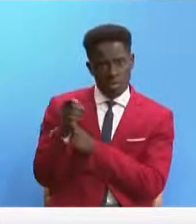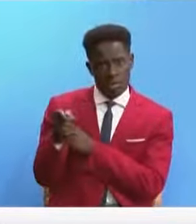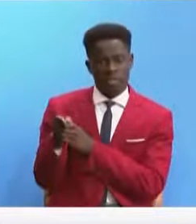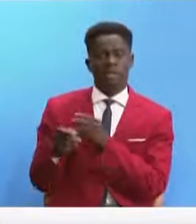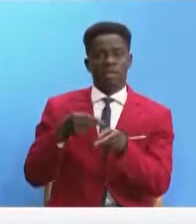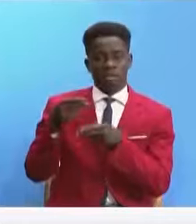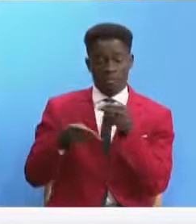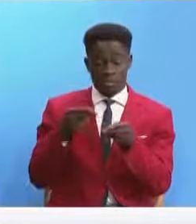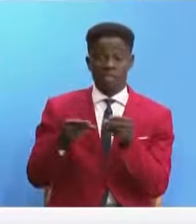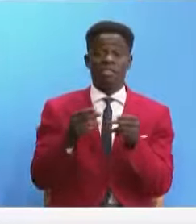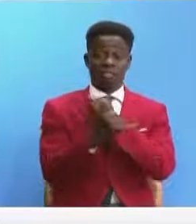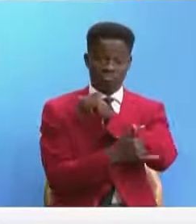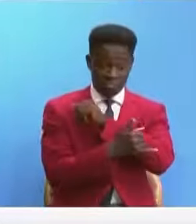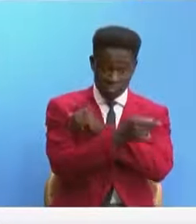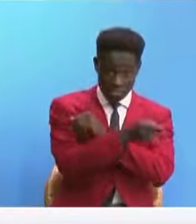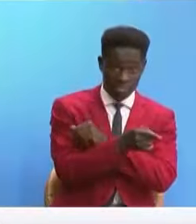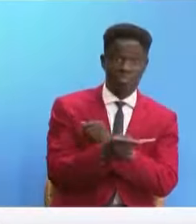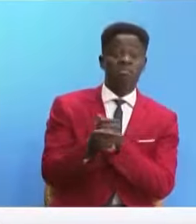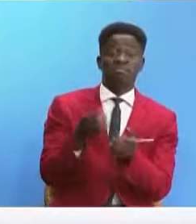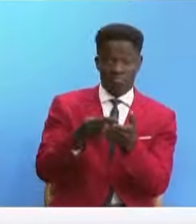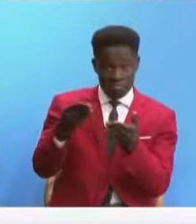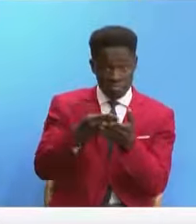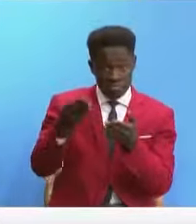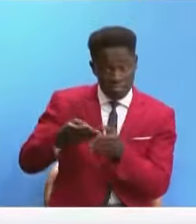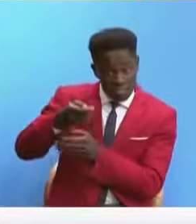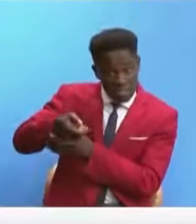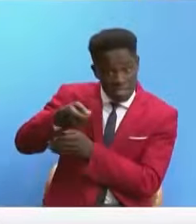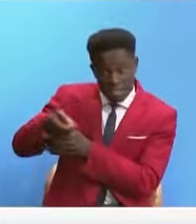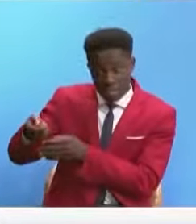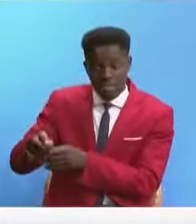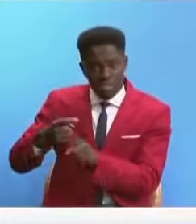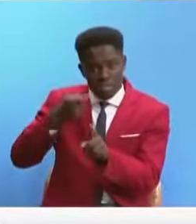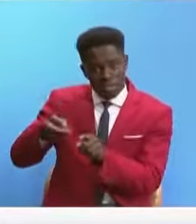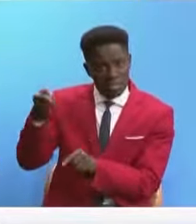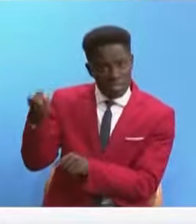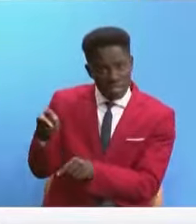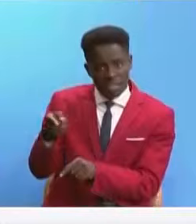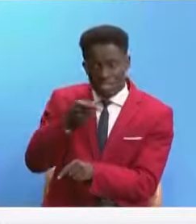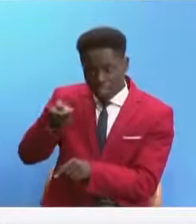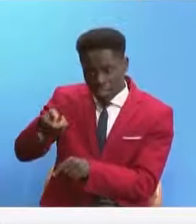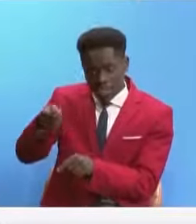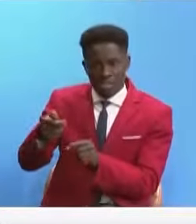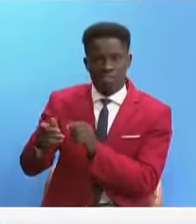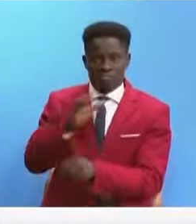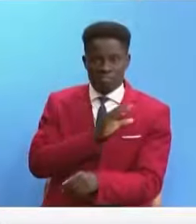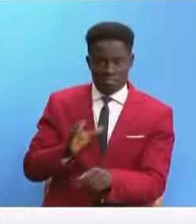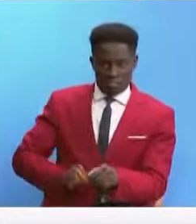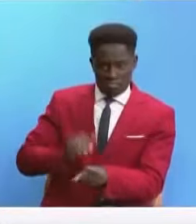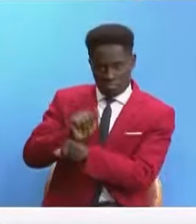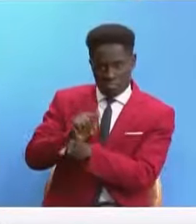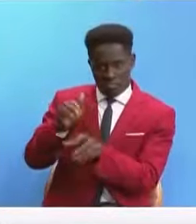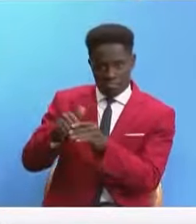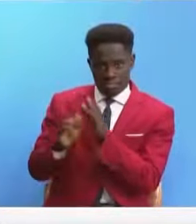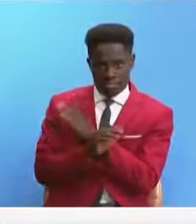firm and ultimately set up a Seedco branch in Burundi. President Ndayishimiye was speaking after he toured Seedco